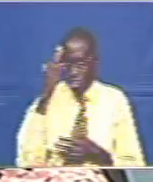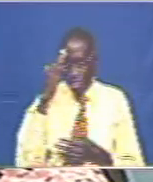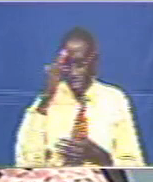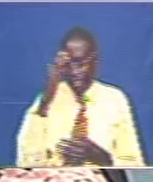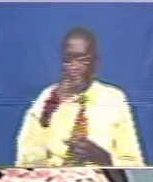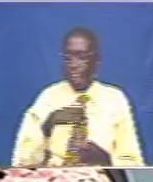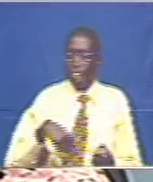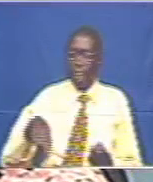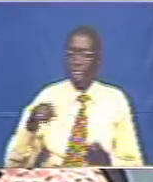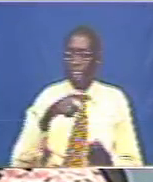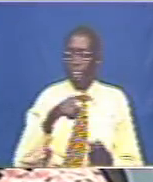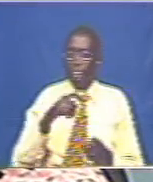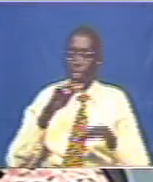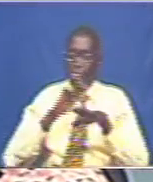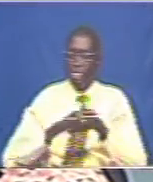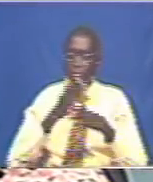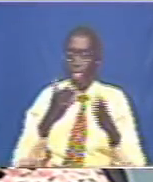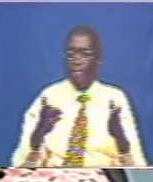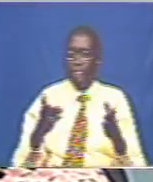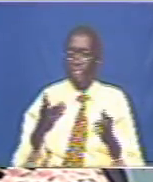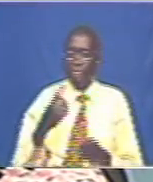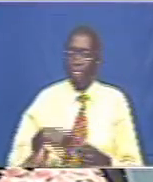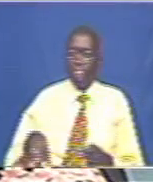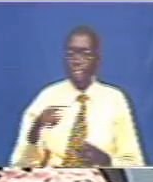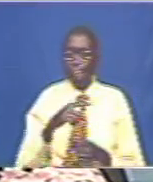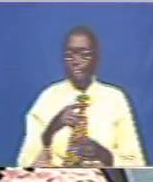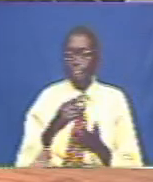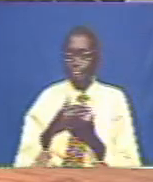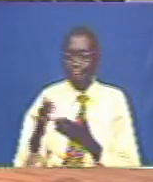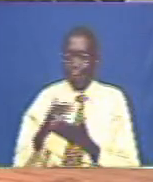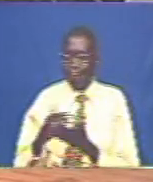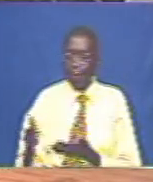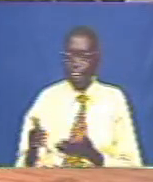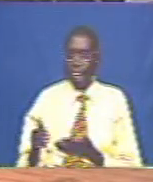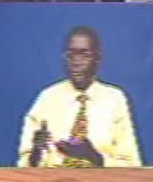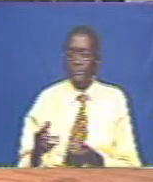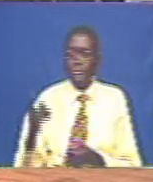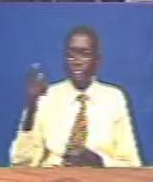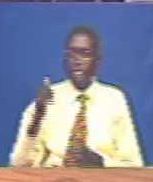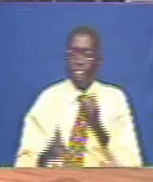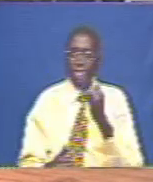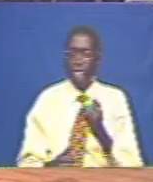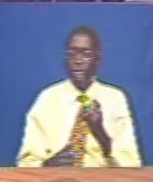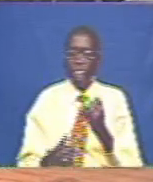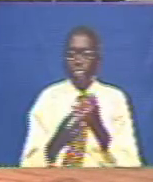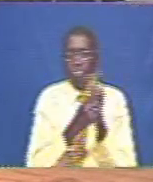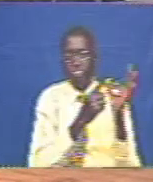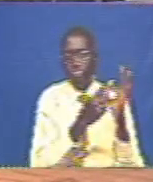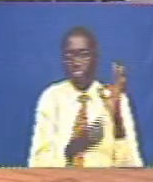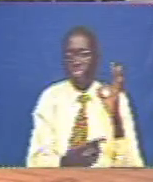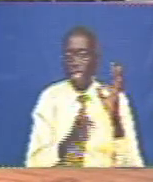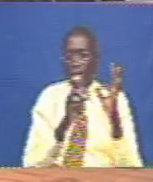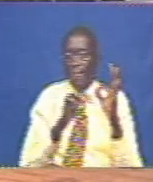therefore this is going to be a good thing for the cooperatives. Very well. Yes. Marube, Marcy and Matabi. Wow, triple M,